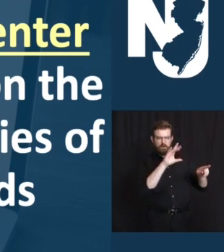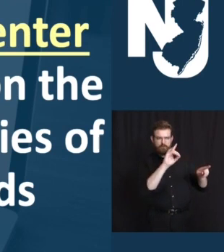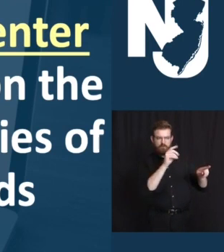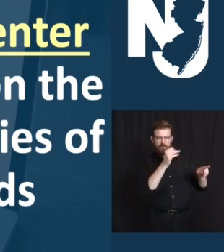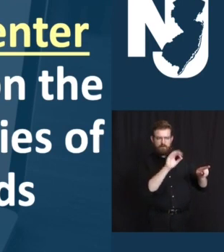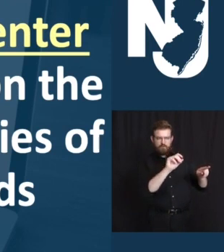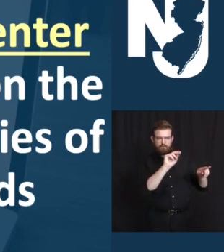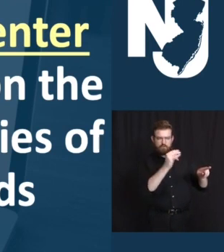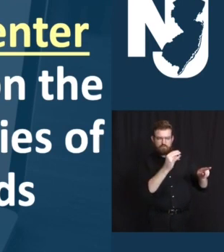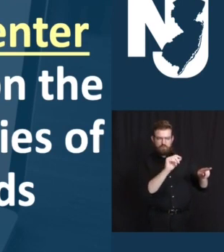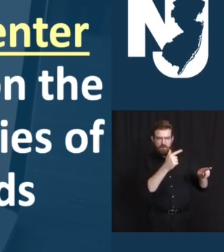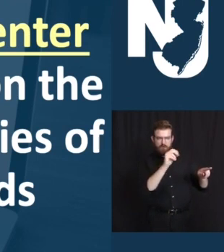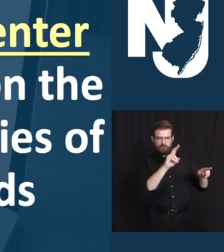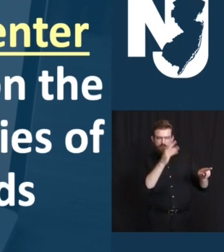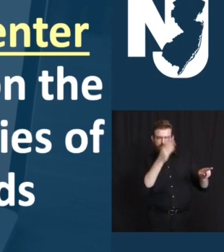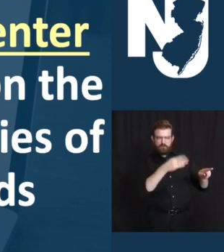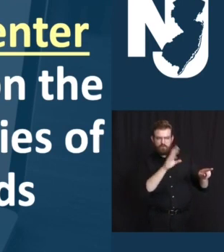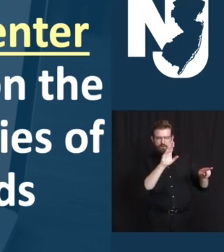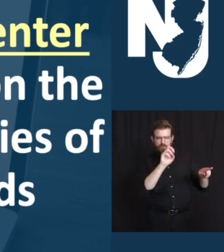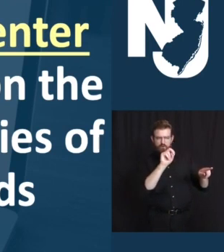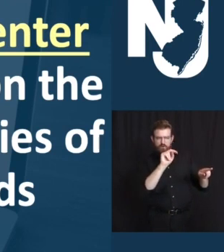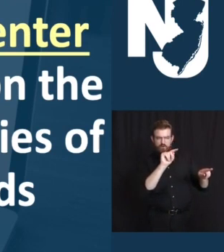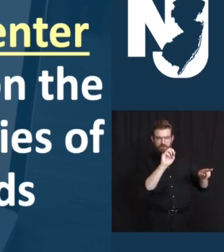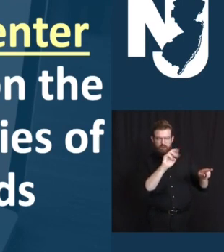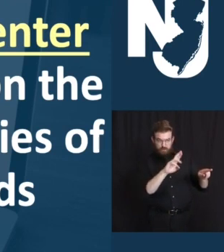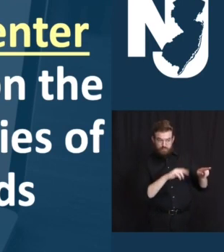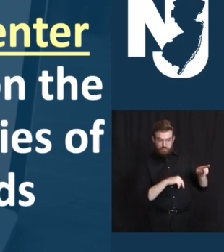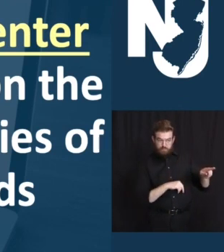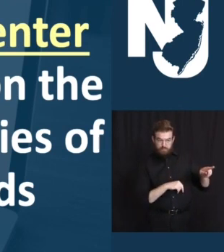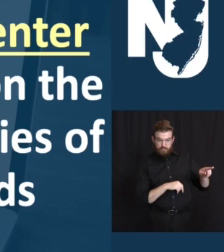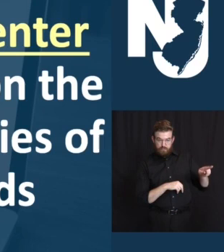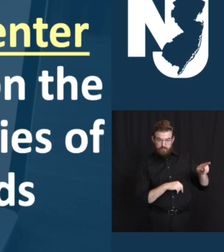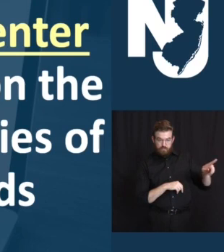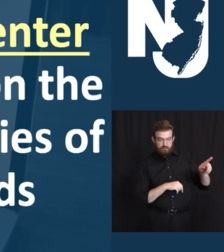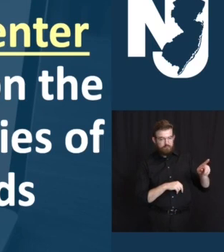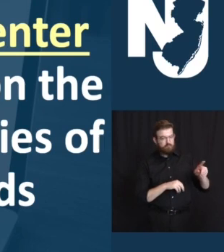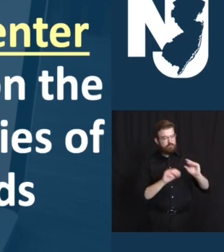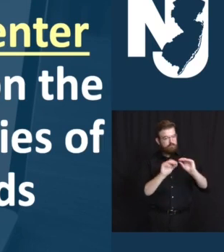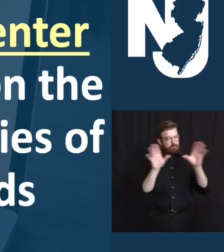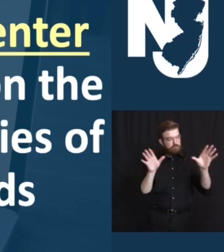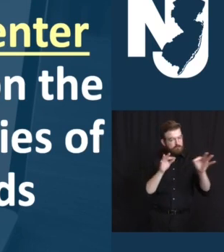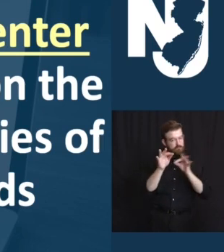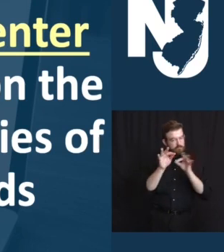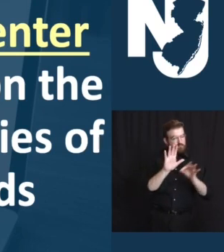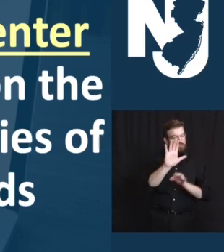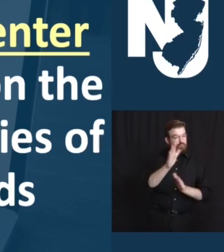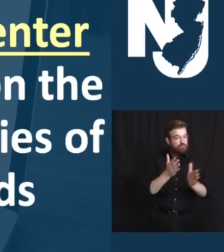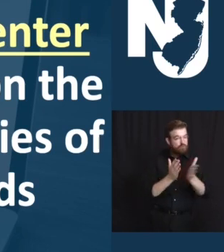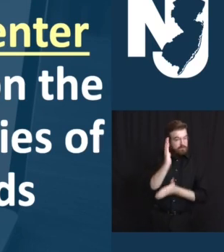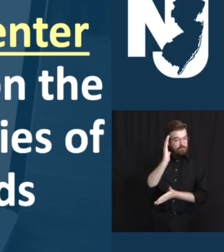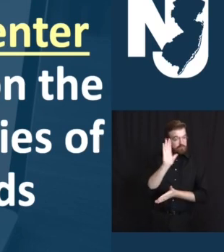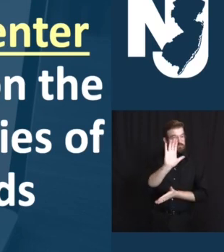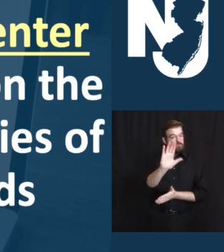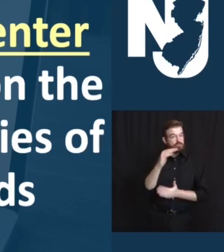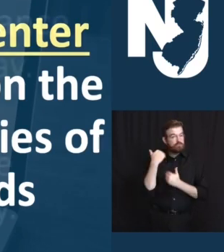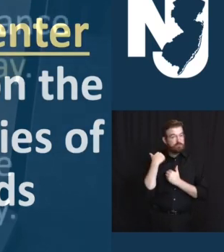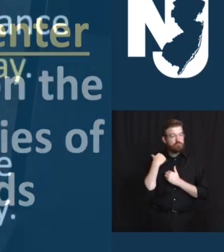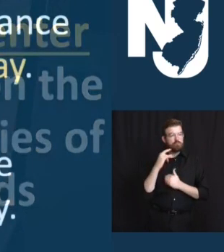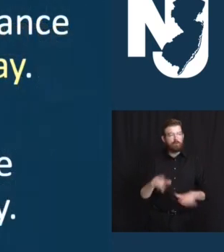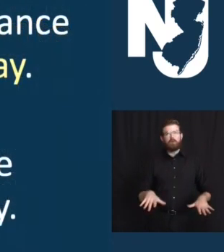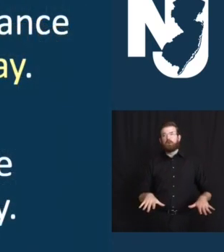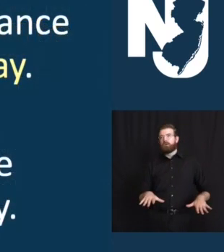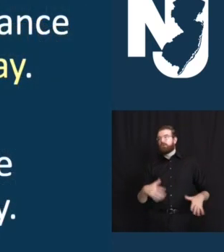covid19.nj.gov/renter, which directly spells out your rights and responsibilities. Folks, make that your first stop.